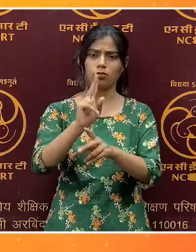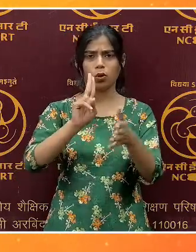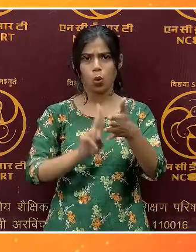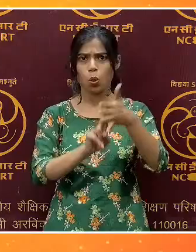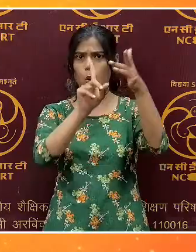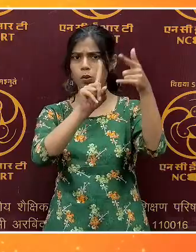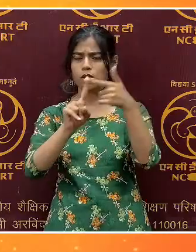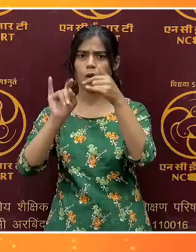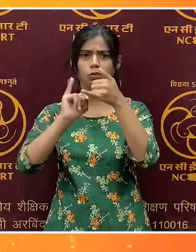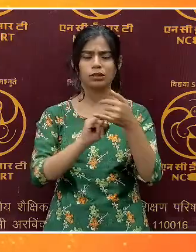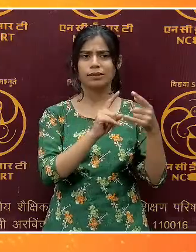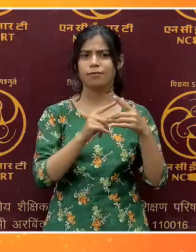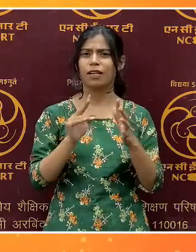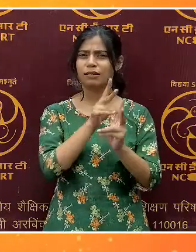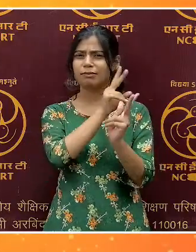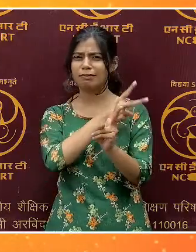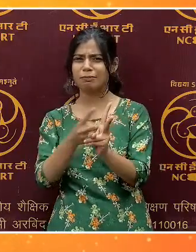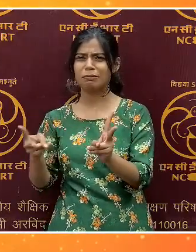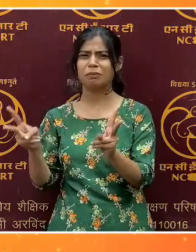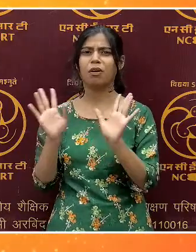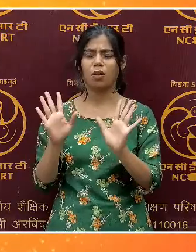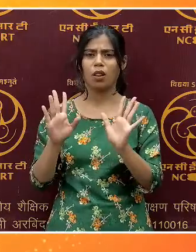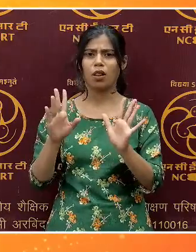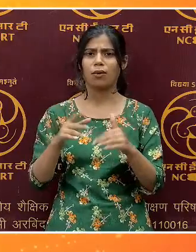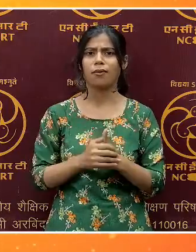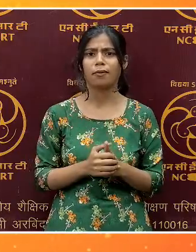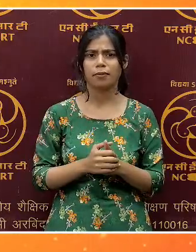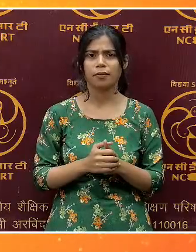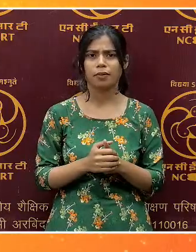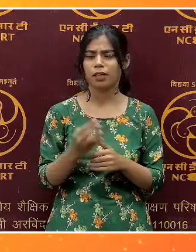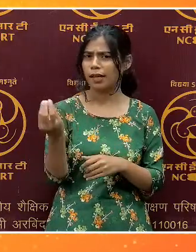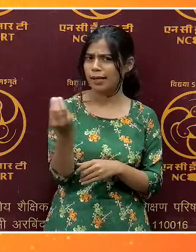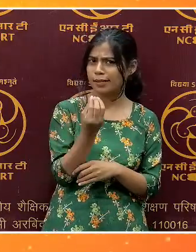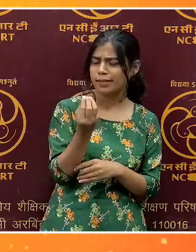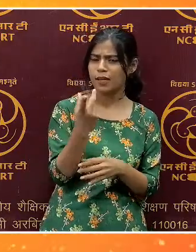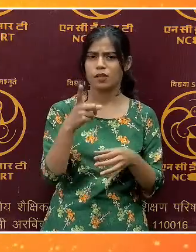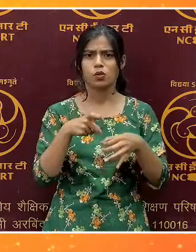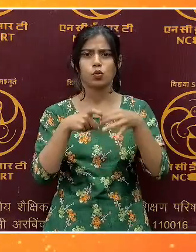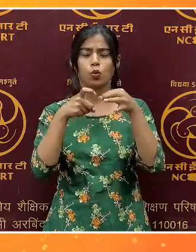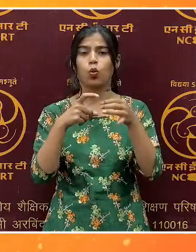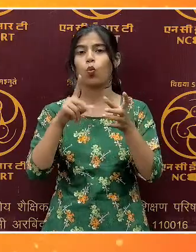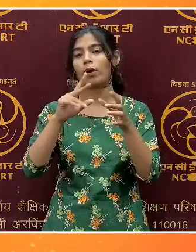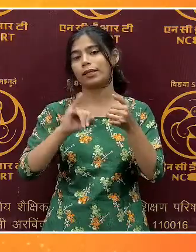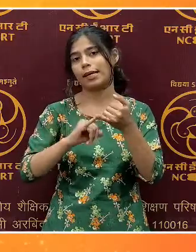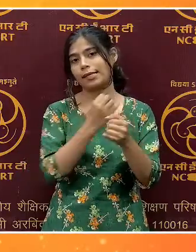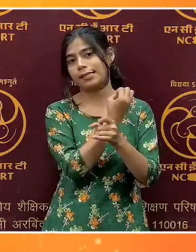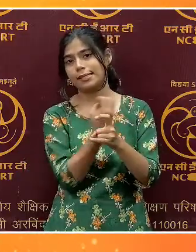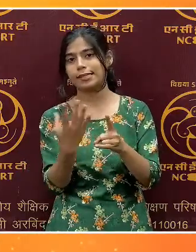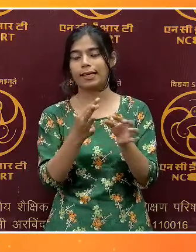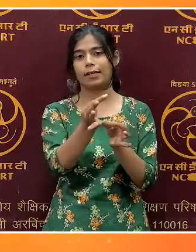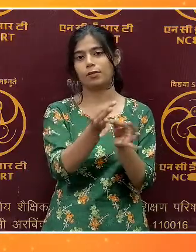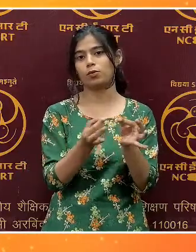east, etc. They are ruled out here. So such quantities are scalar quantities. Right.